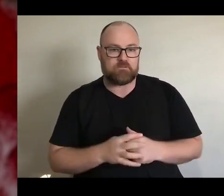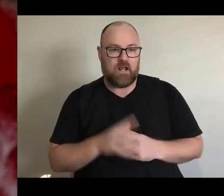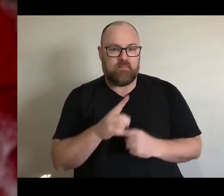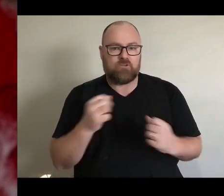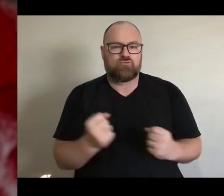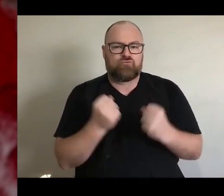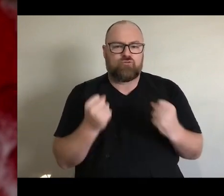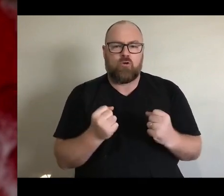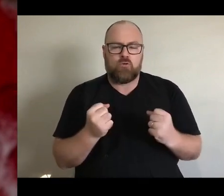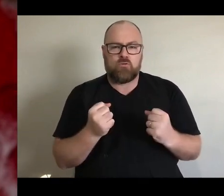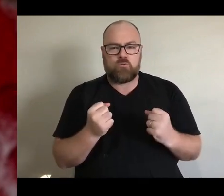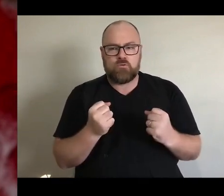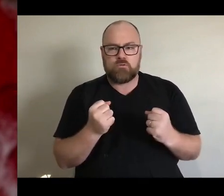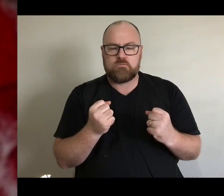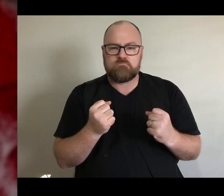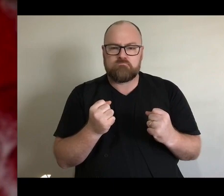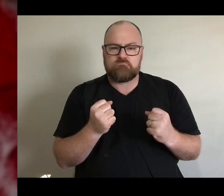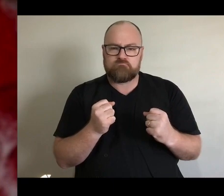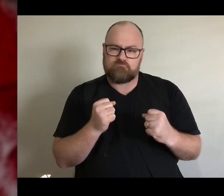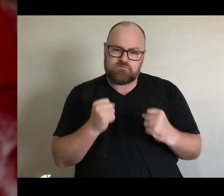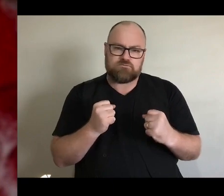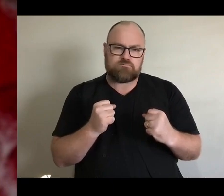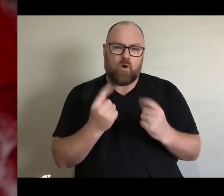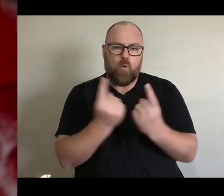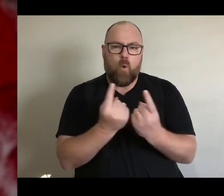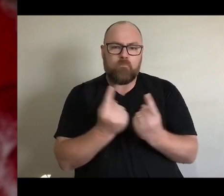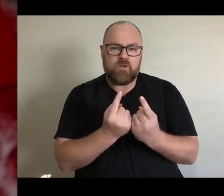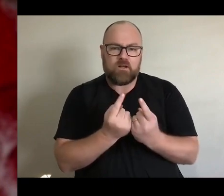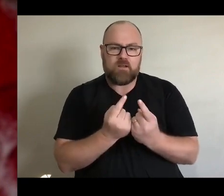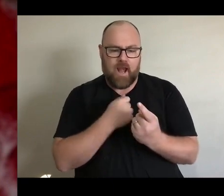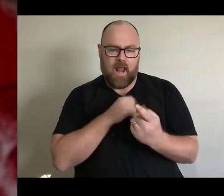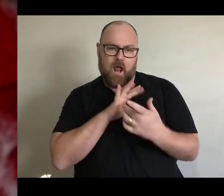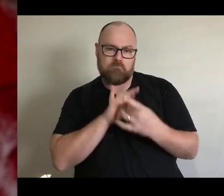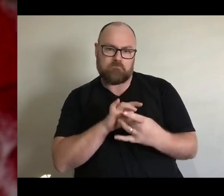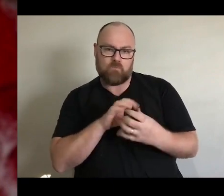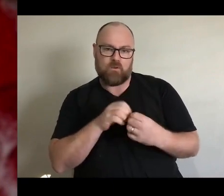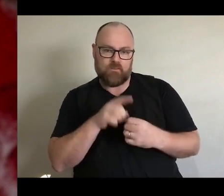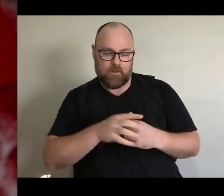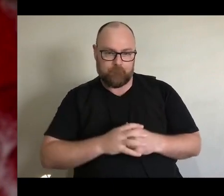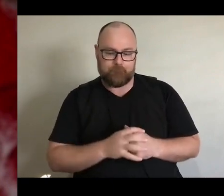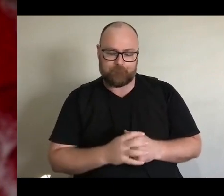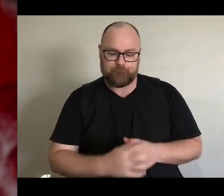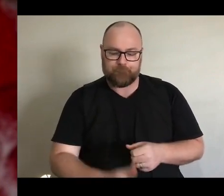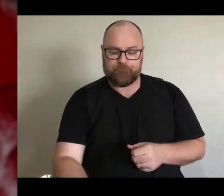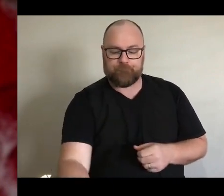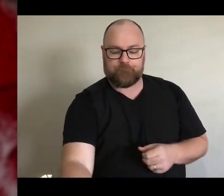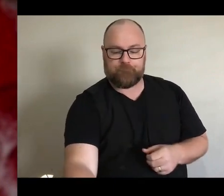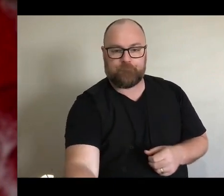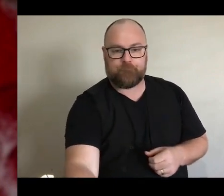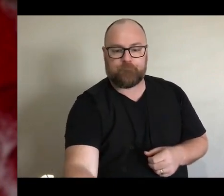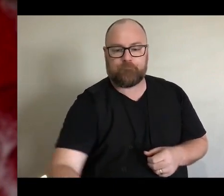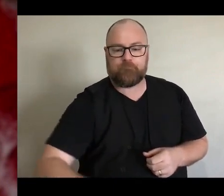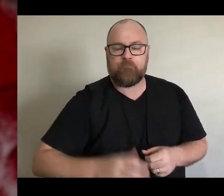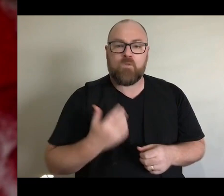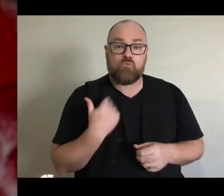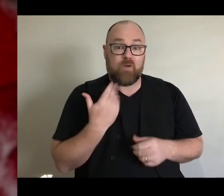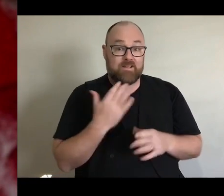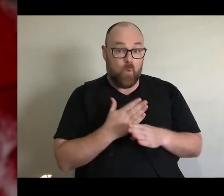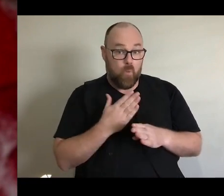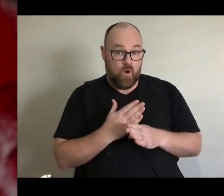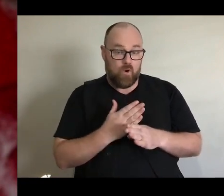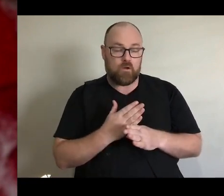power of objects and our relationship with them. Recent works by Forshoe are presented alongside